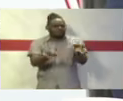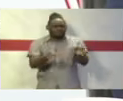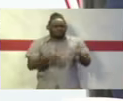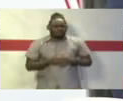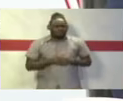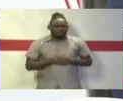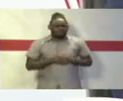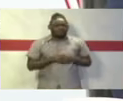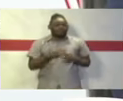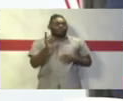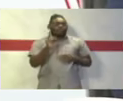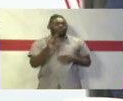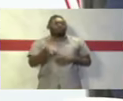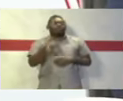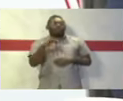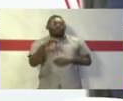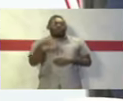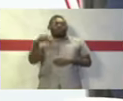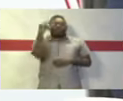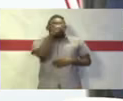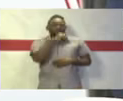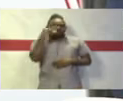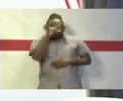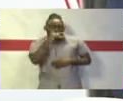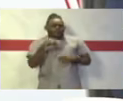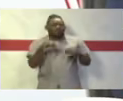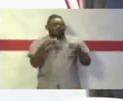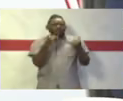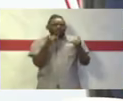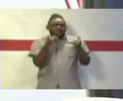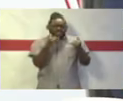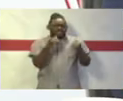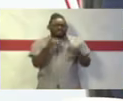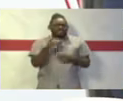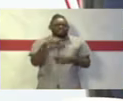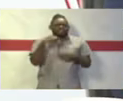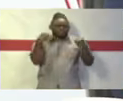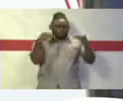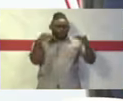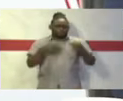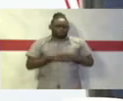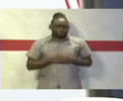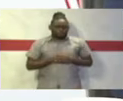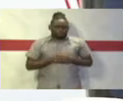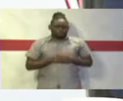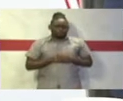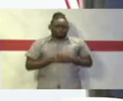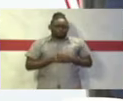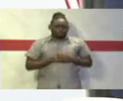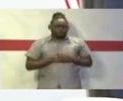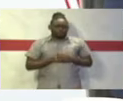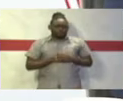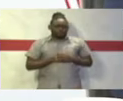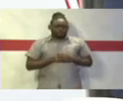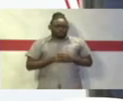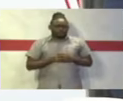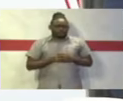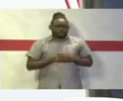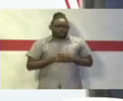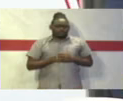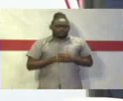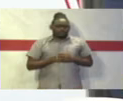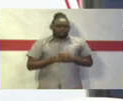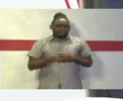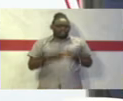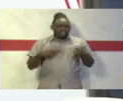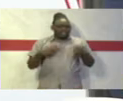It's Preview Checkup, NCRHA Preview Checkup. In addition to that, our telemarketing efforts led by